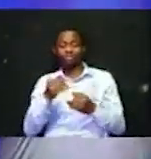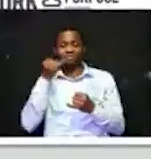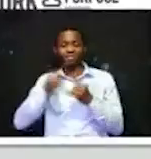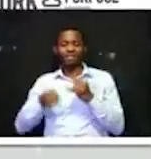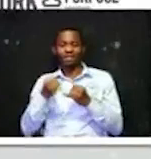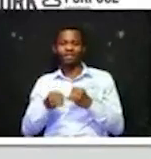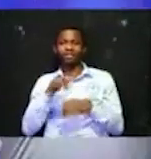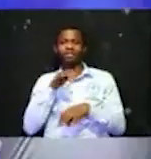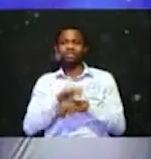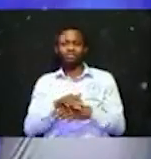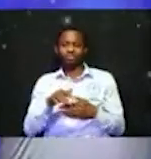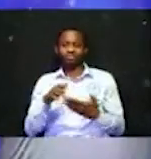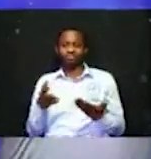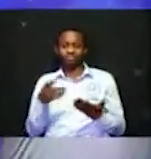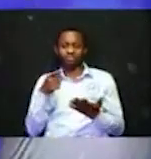my